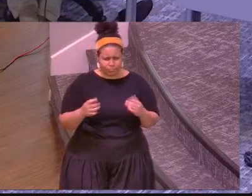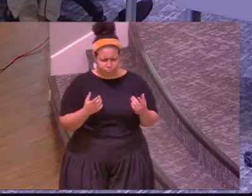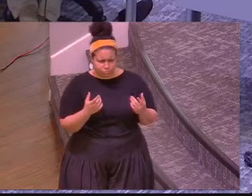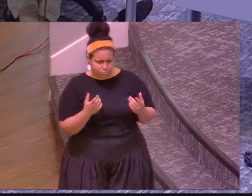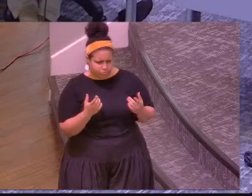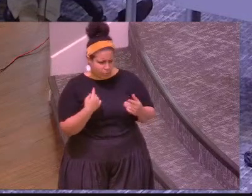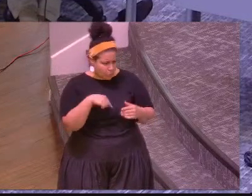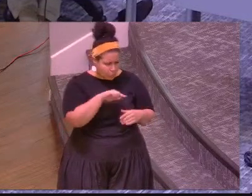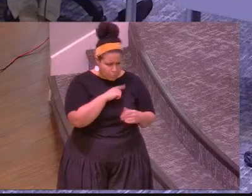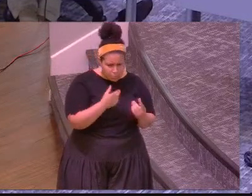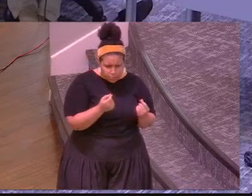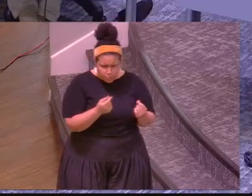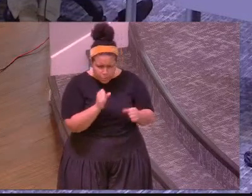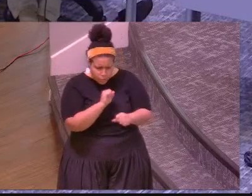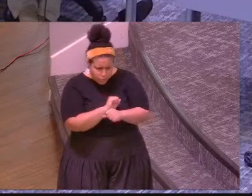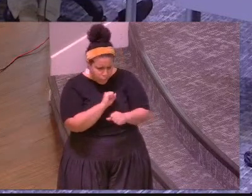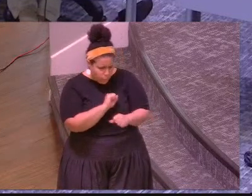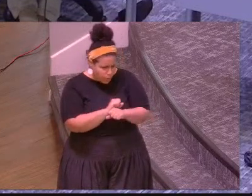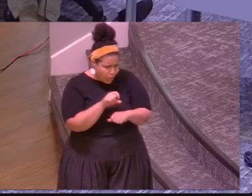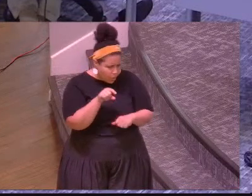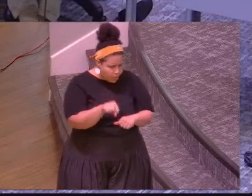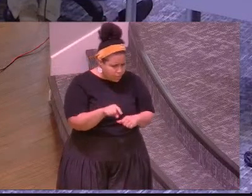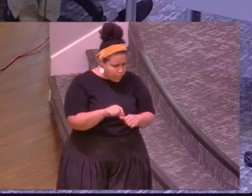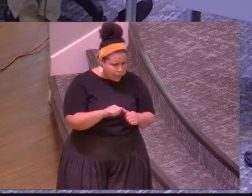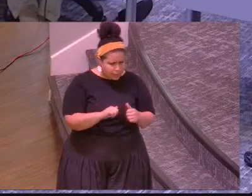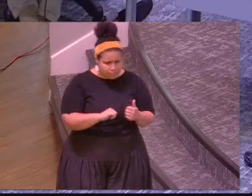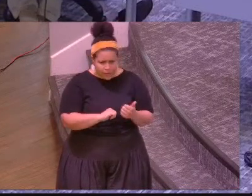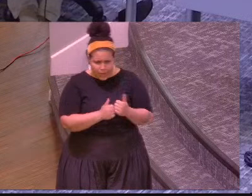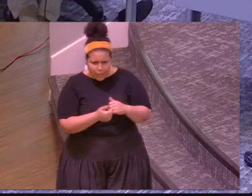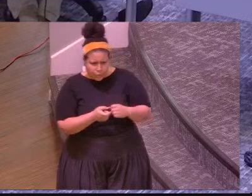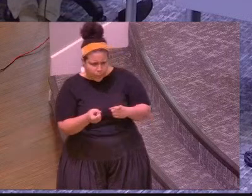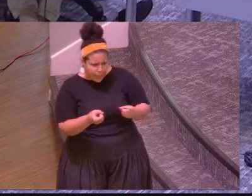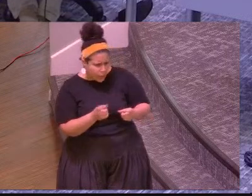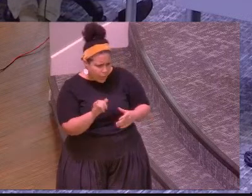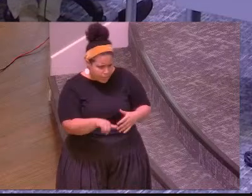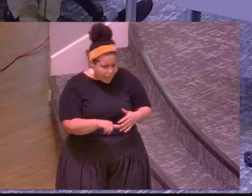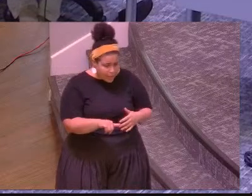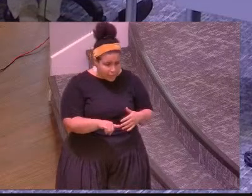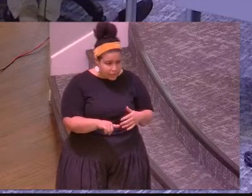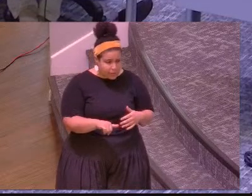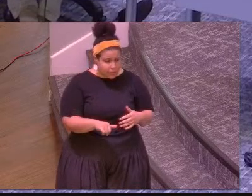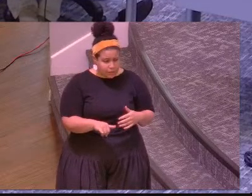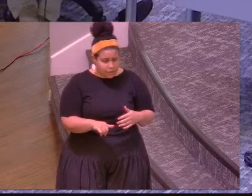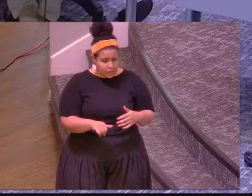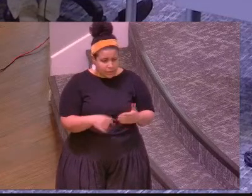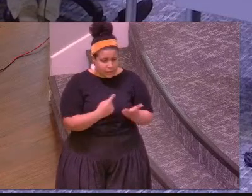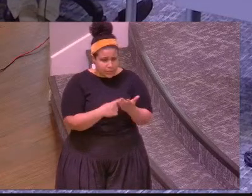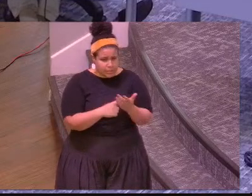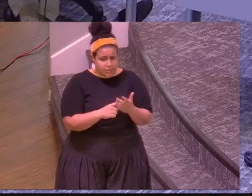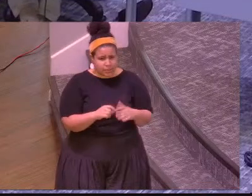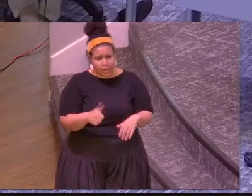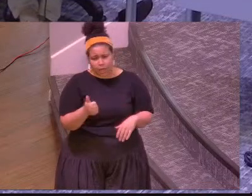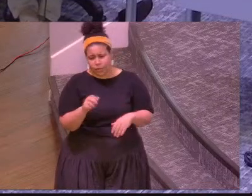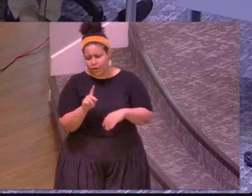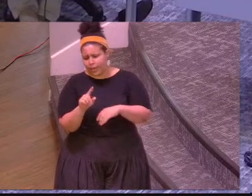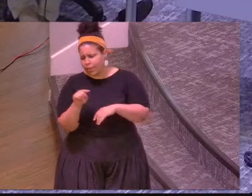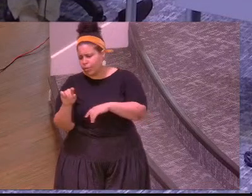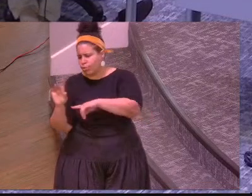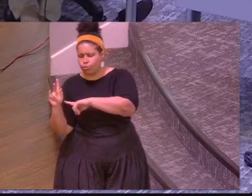that needs to be addressed? Like we're talking about other K-12 attendance as well.